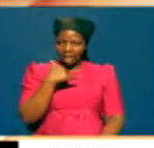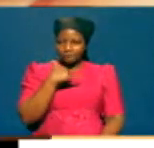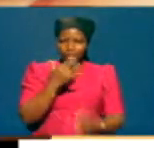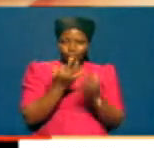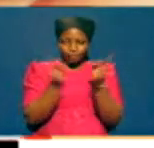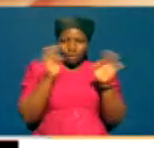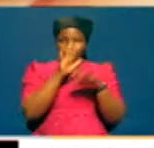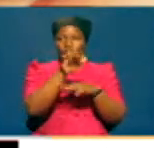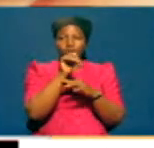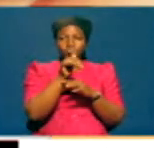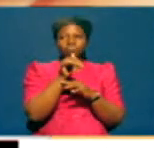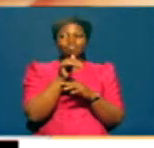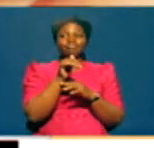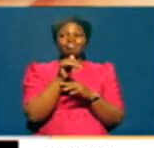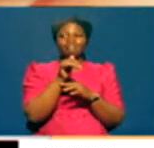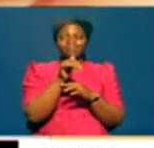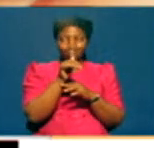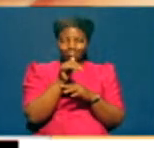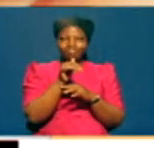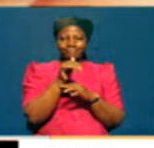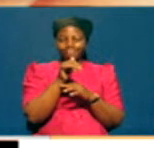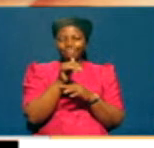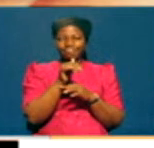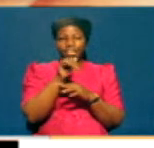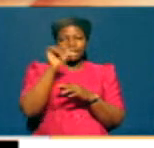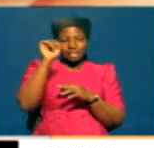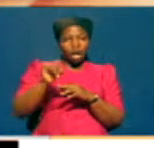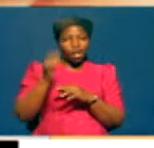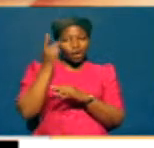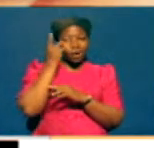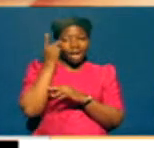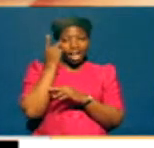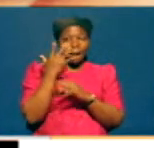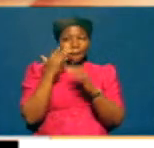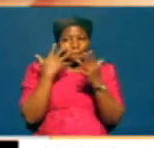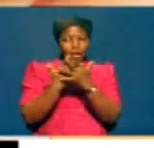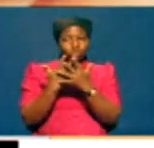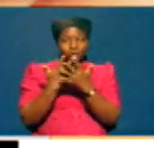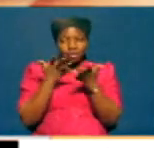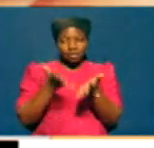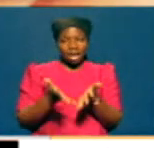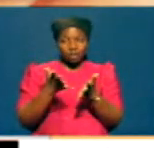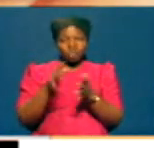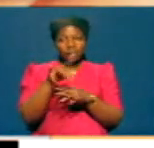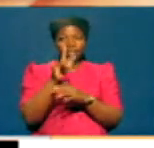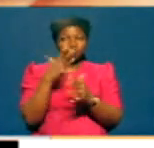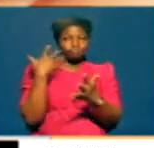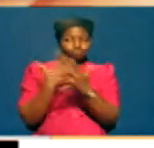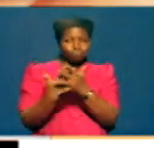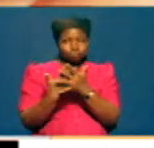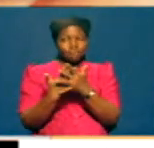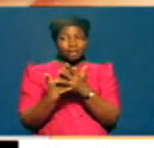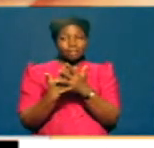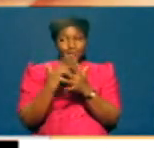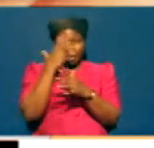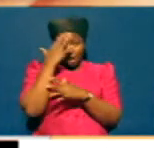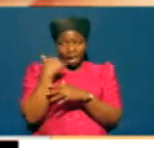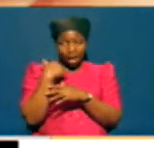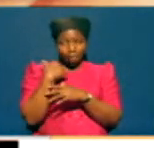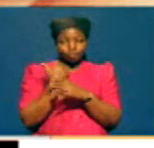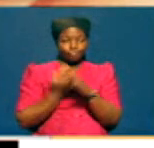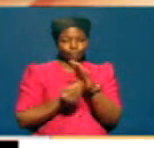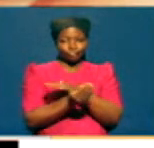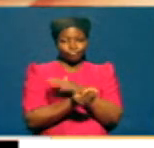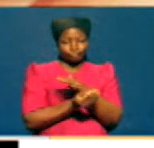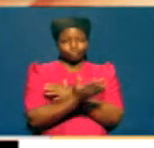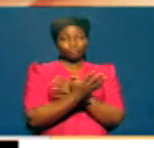prison and is now on parole after 207 days in jail after being convicted of bribery and embezzlement in January. The